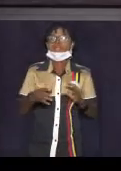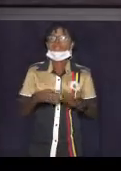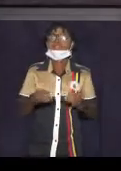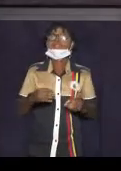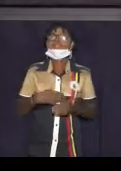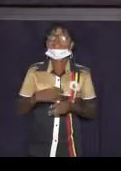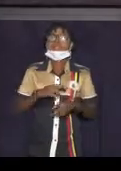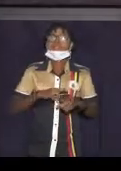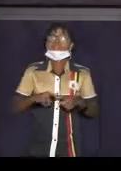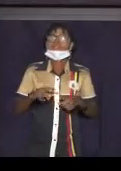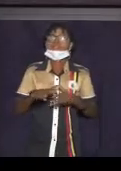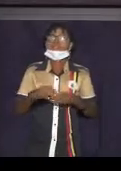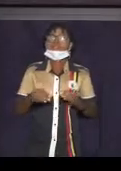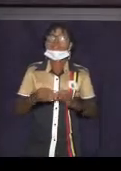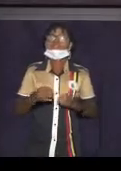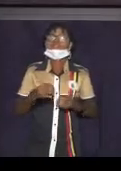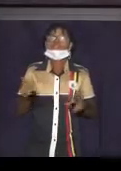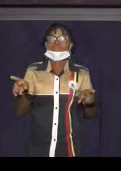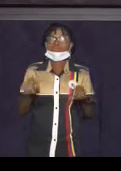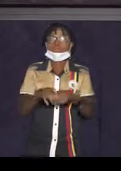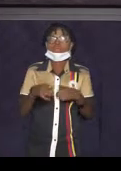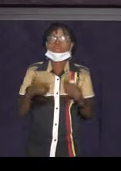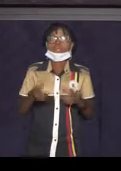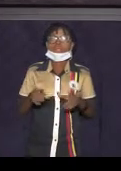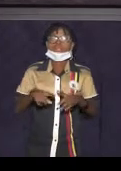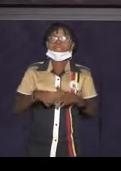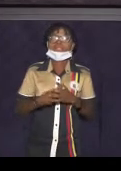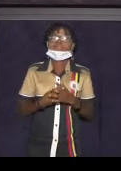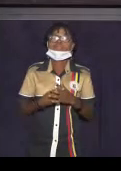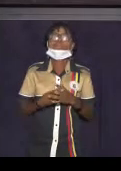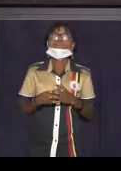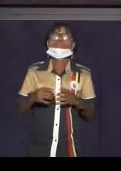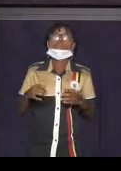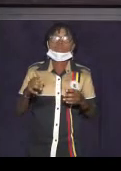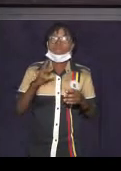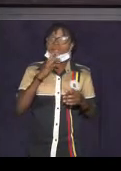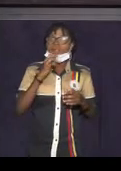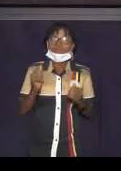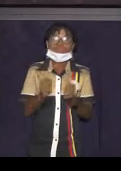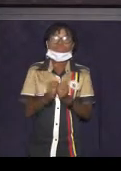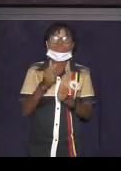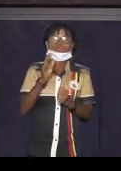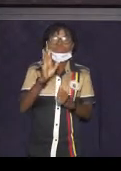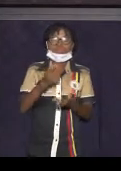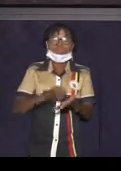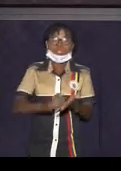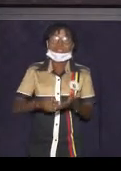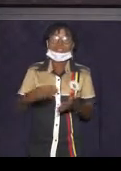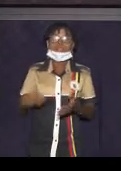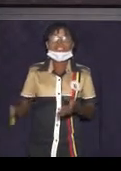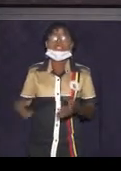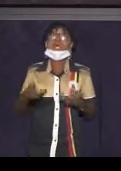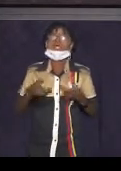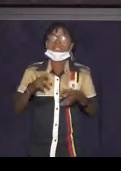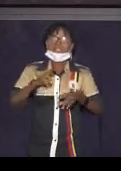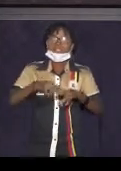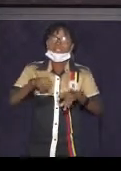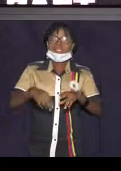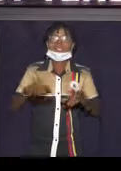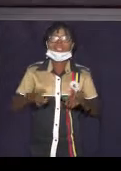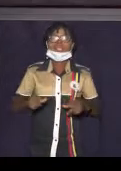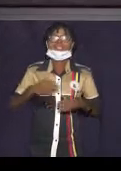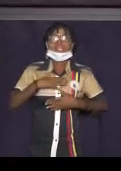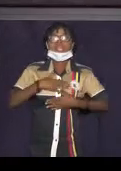tenses. So, let's begin. Your writing materials, sit up, and let's enjoy the lesson.